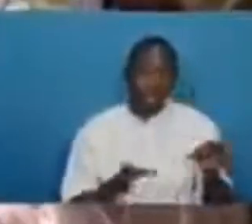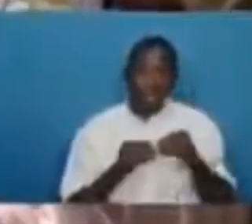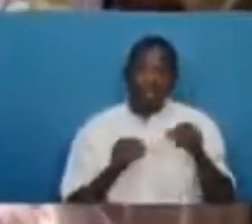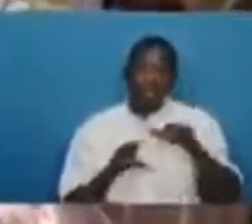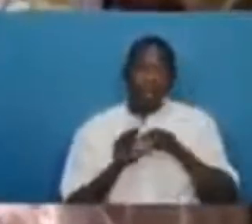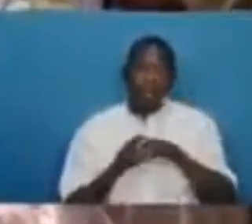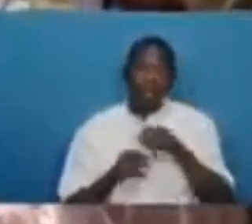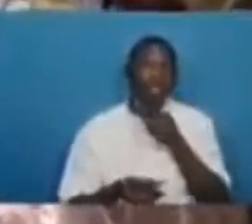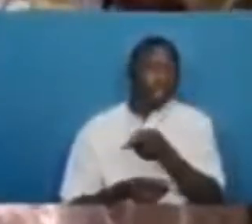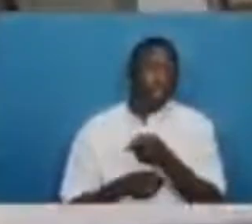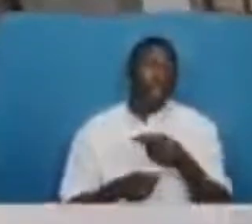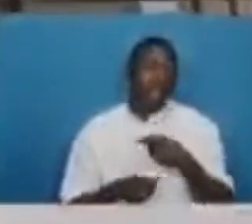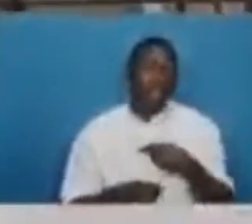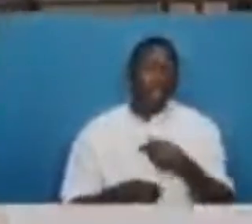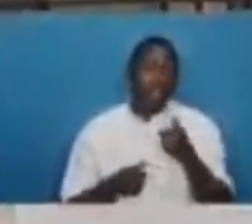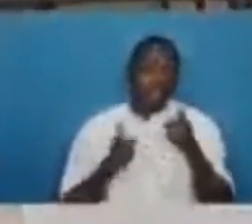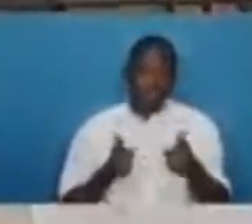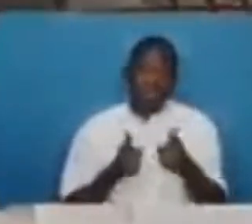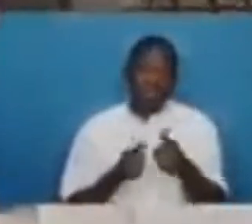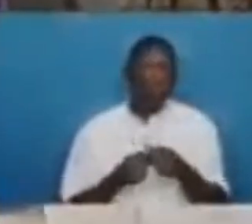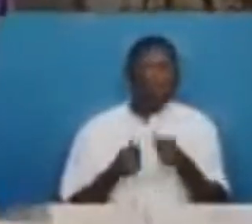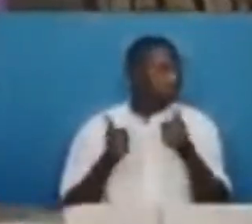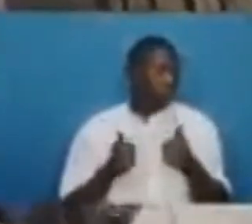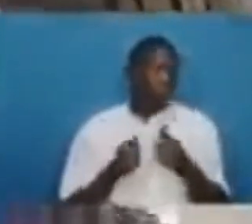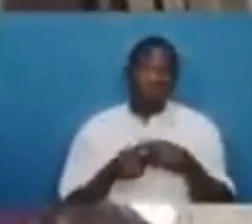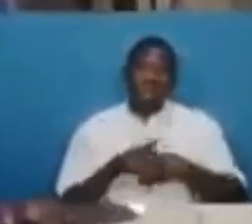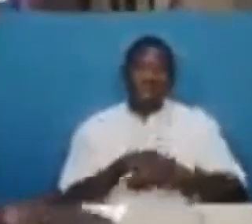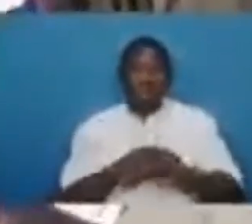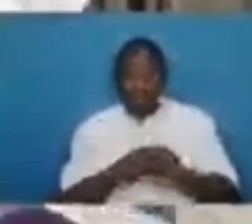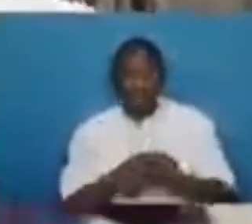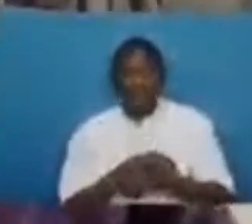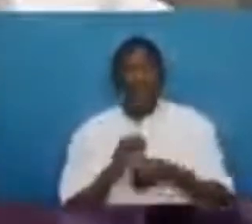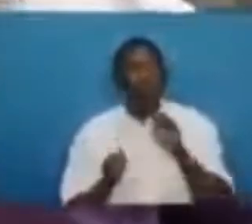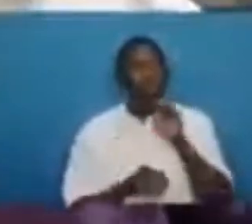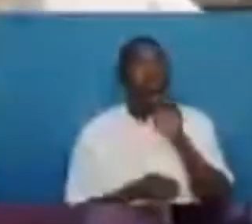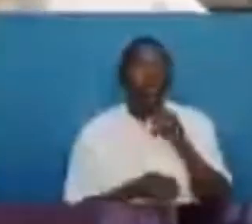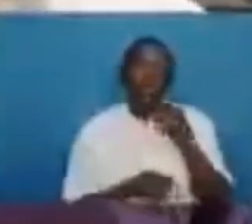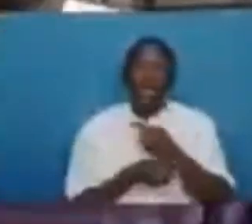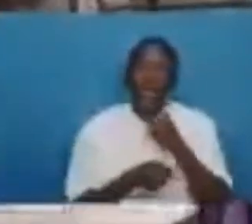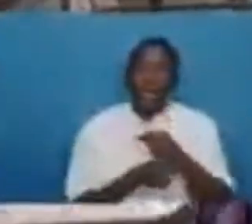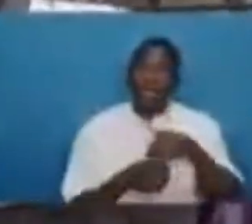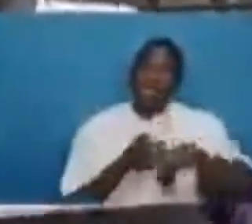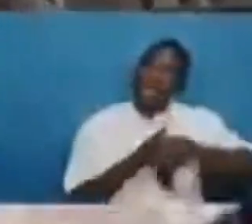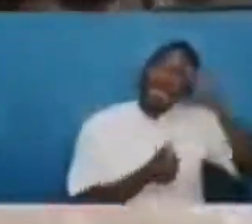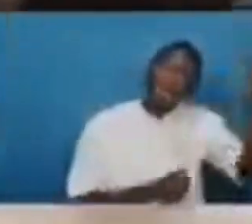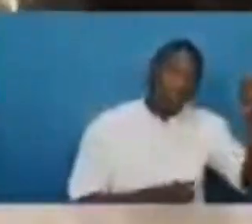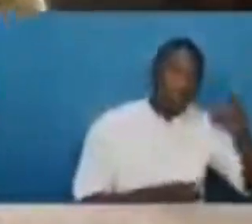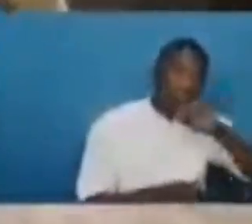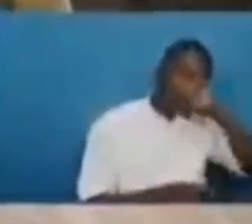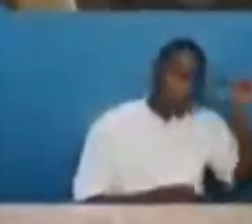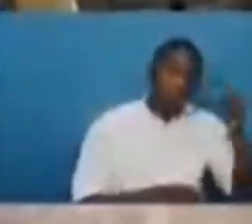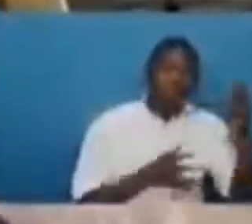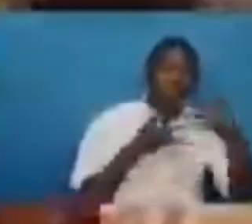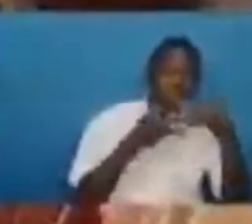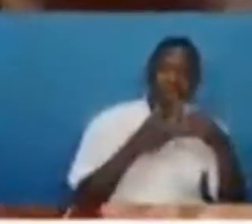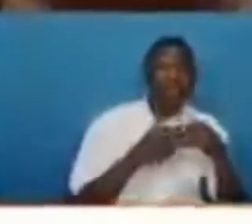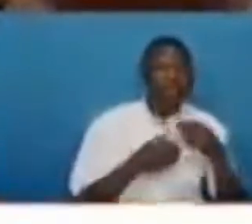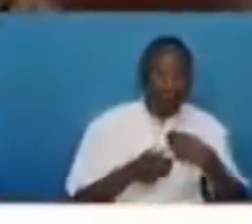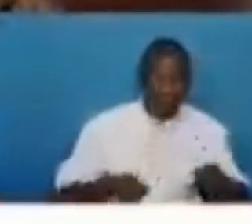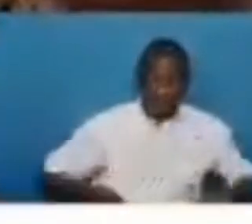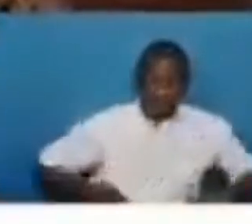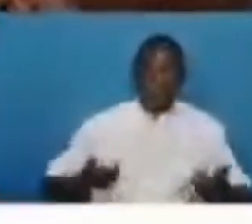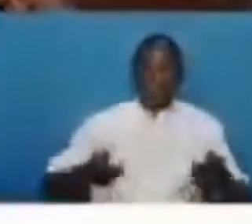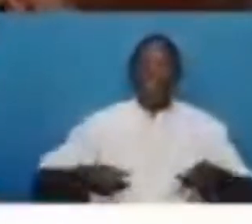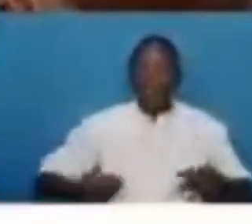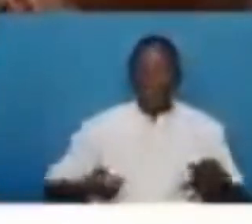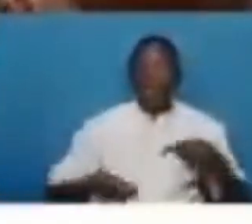employment. He called on Gambians in the diaspora to invest in the country to contribute to the country's economic growth. It is